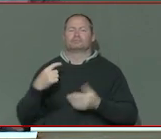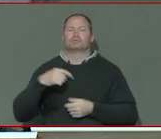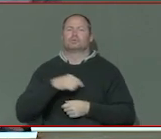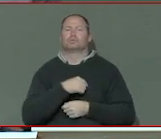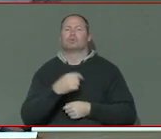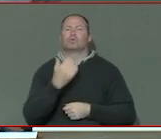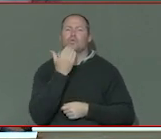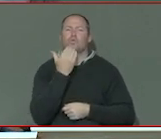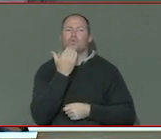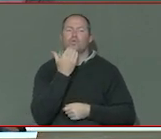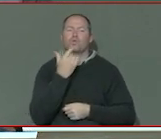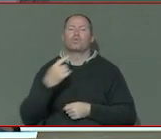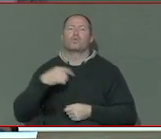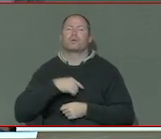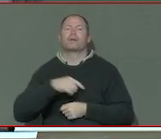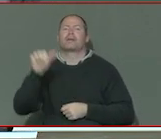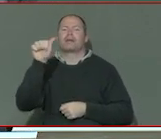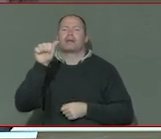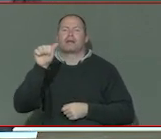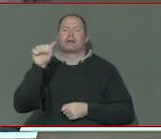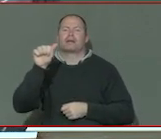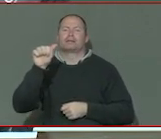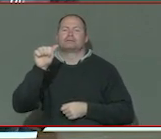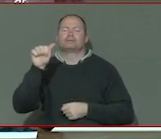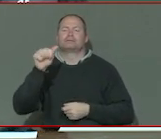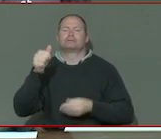We are Ace Traders. Am I right?